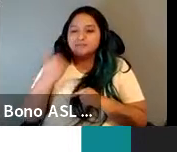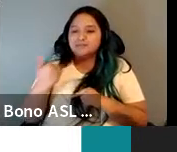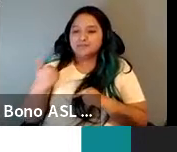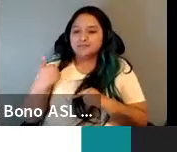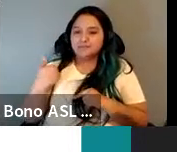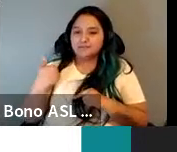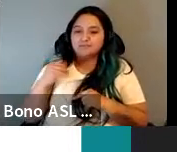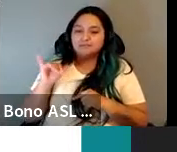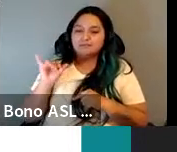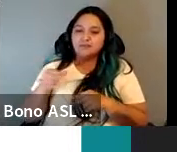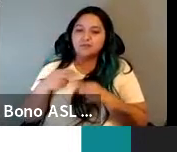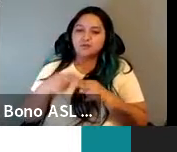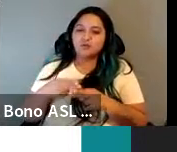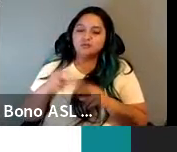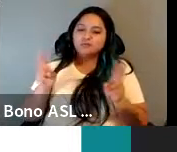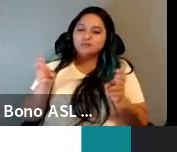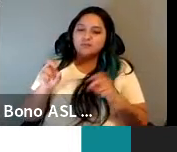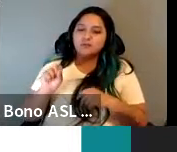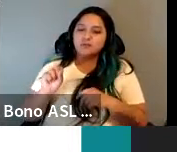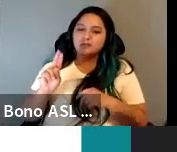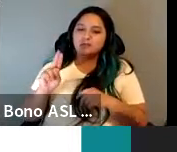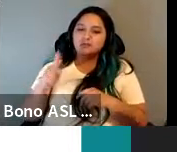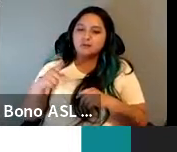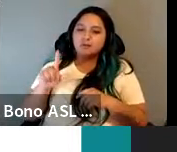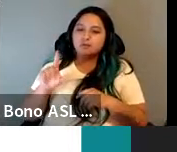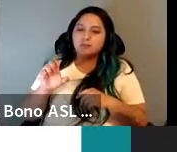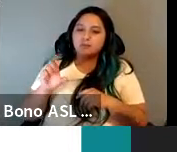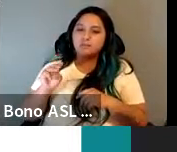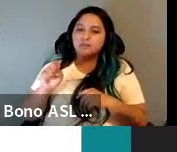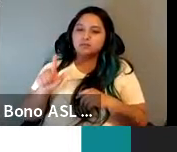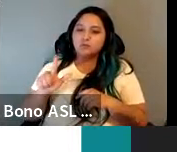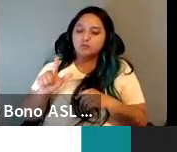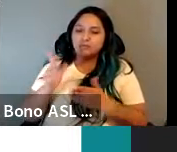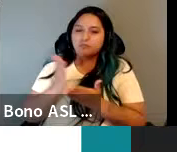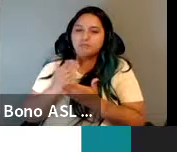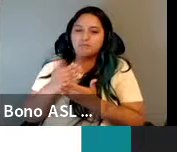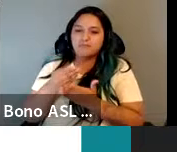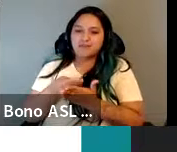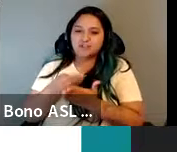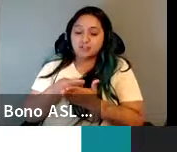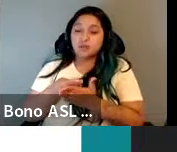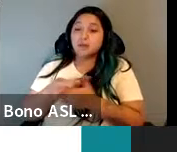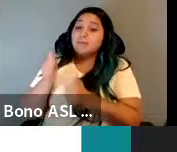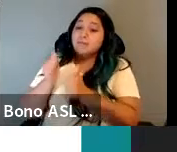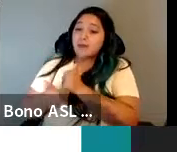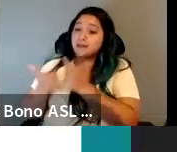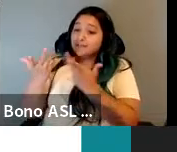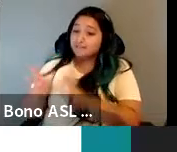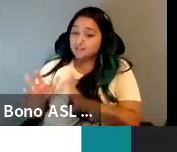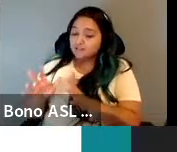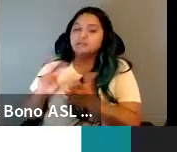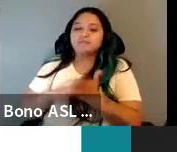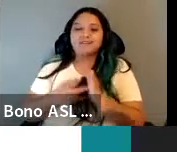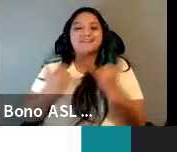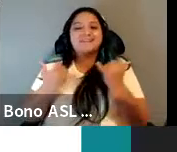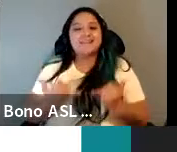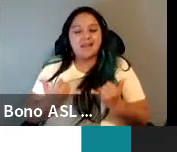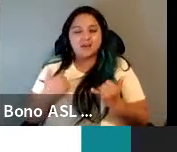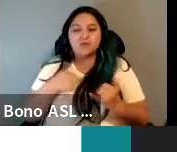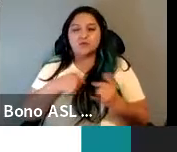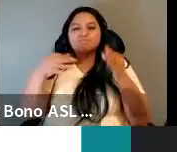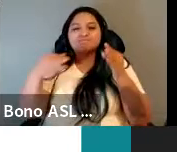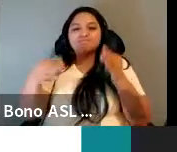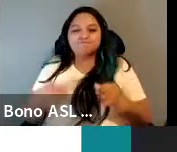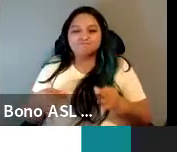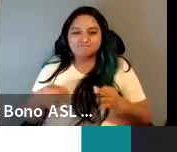budget. And after the supplemental budget passed, we wanted to come back to you to close the loop. So in April, we told you about